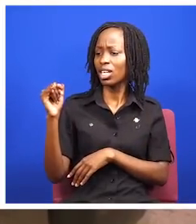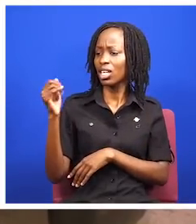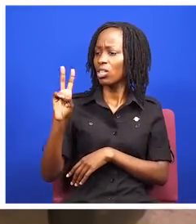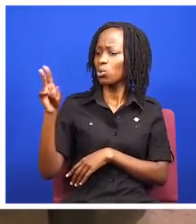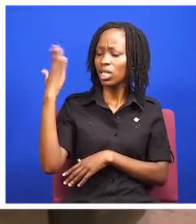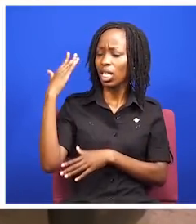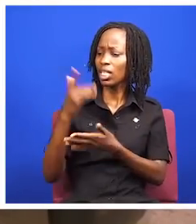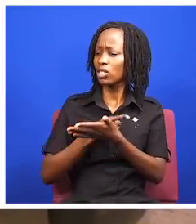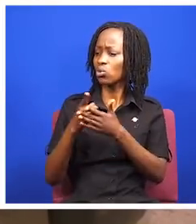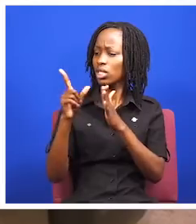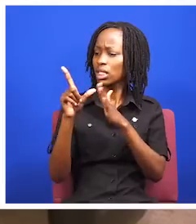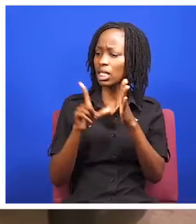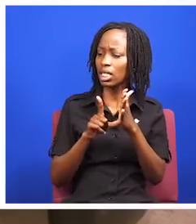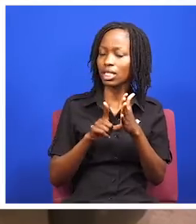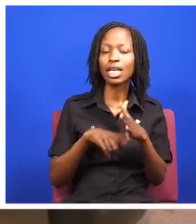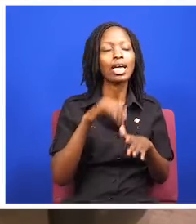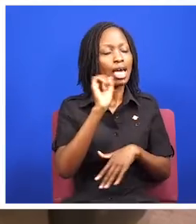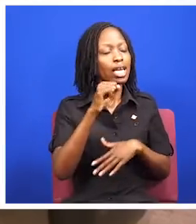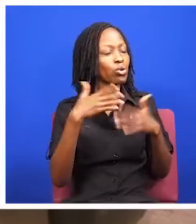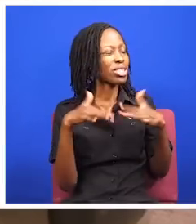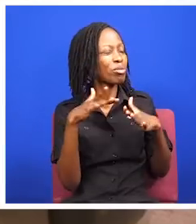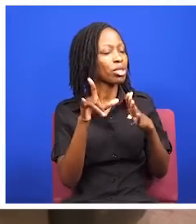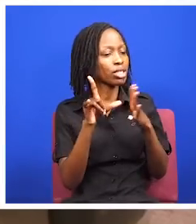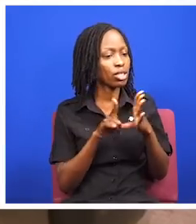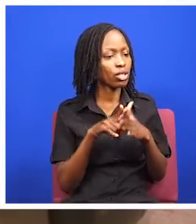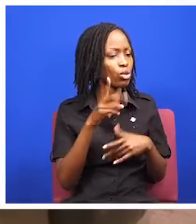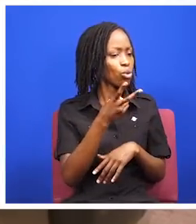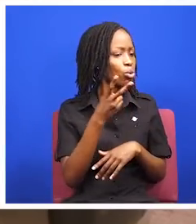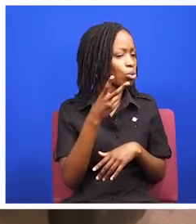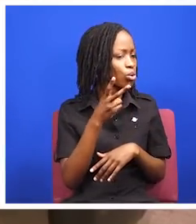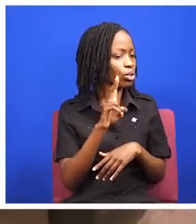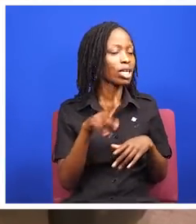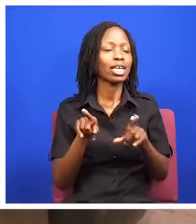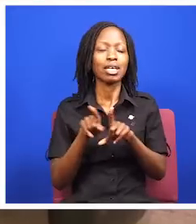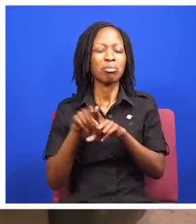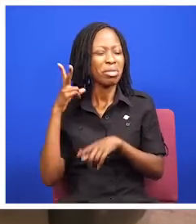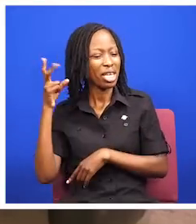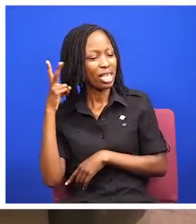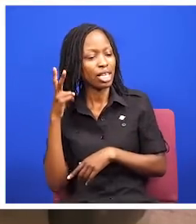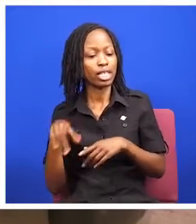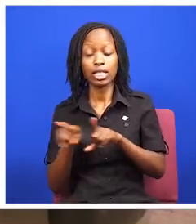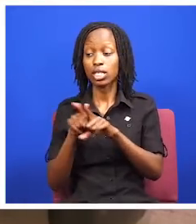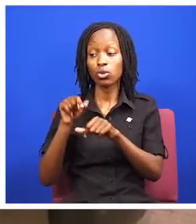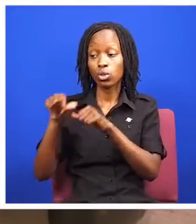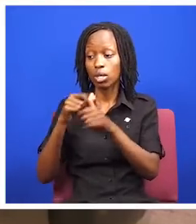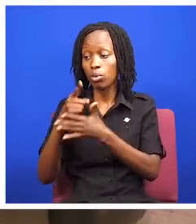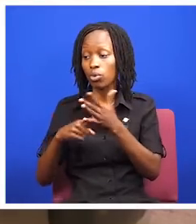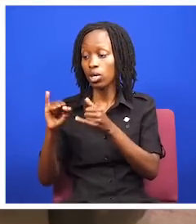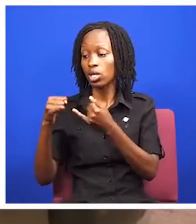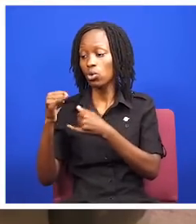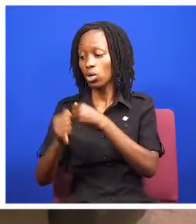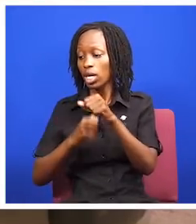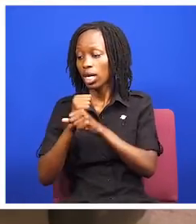watch last week's lesson? Yes, I did. It was an amazing lesson. Did you watch or listen? Yes, I listened to it, and it was about New